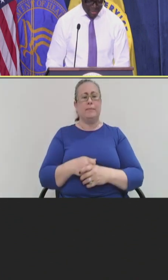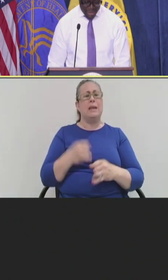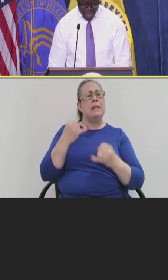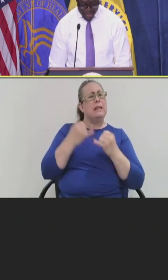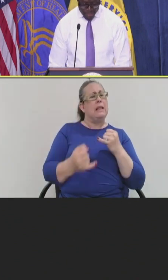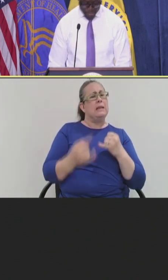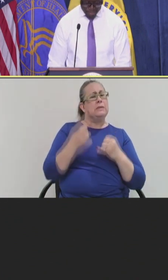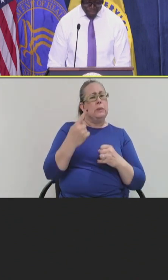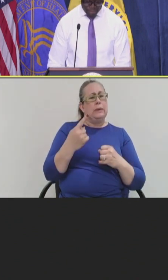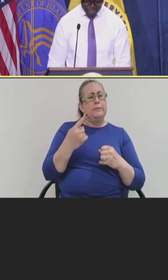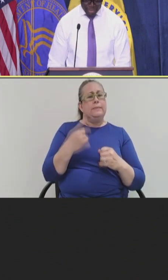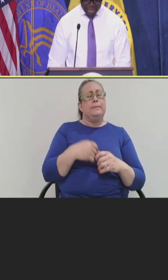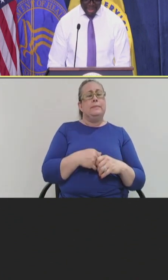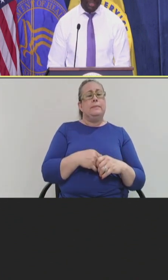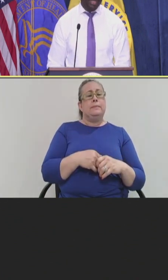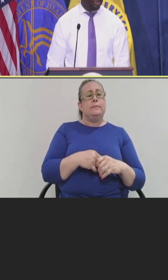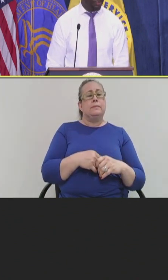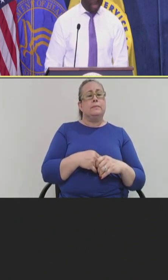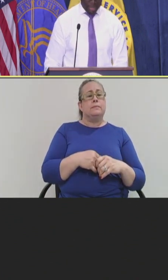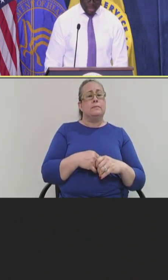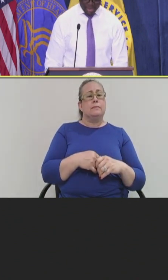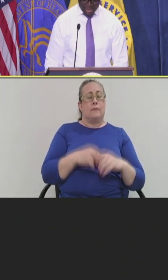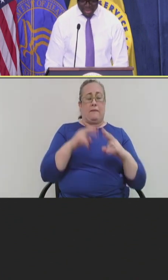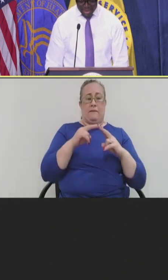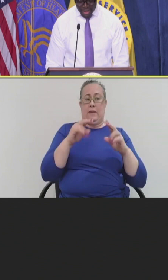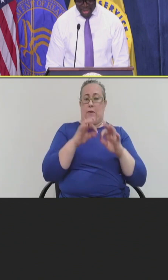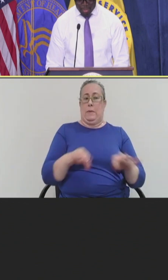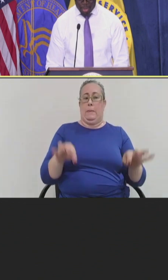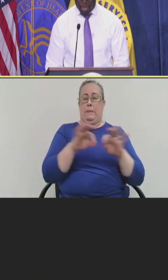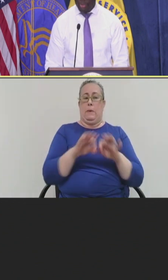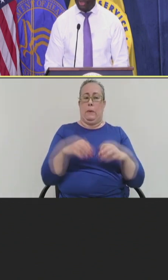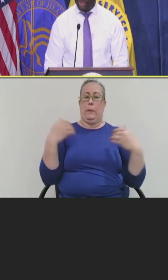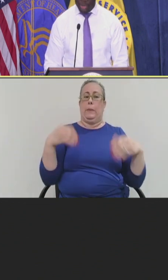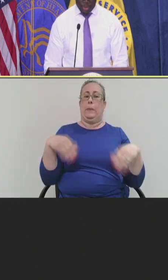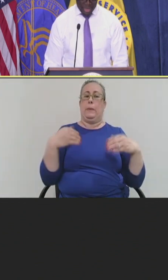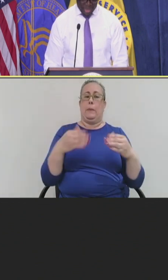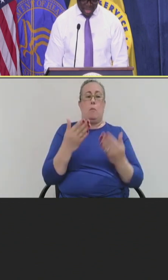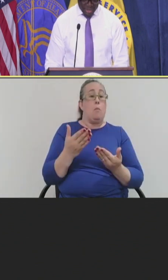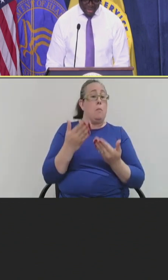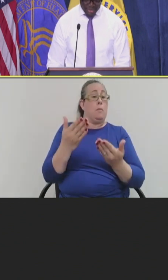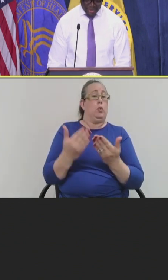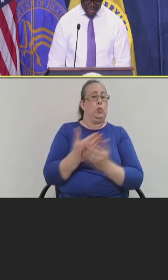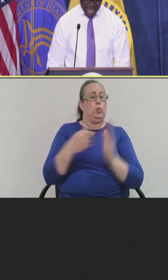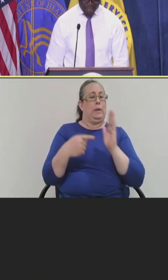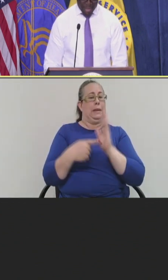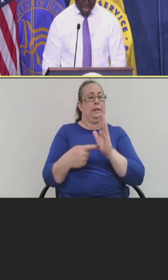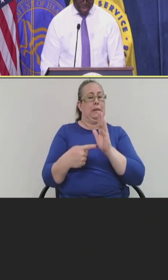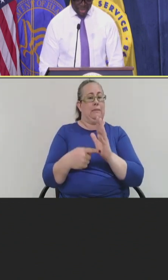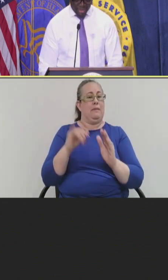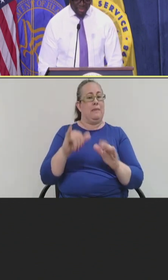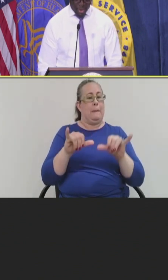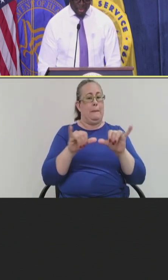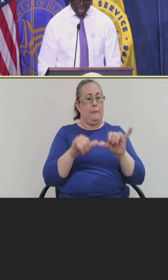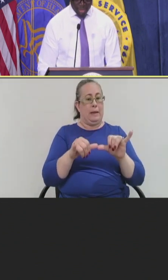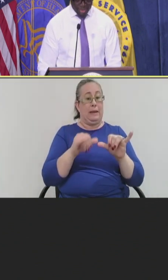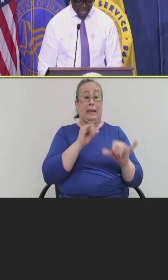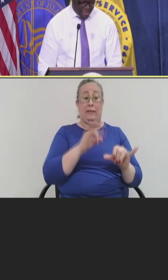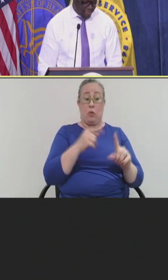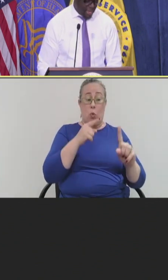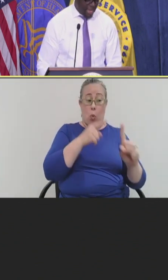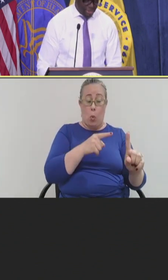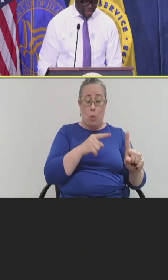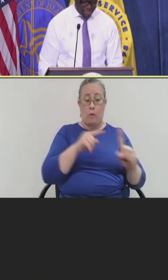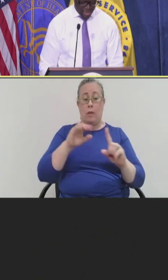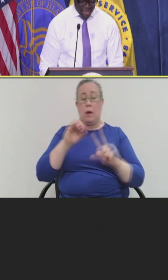there is extremely important. Propose new indicators that measure if goals and objectives